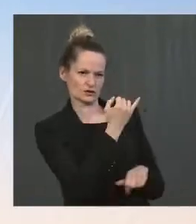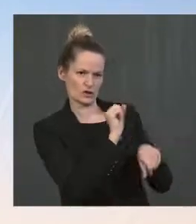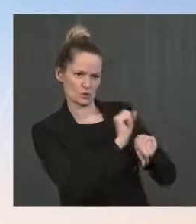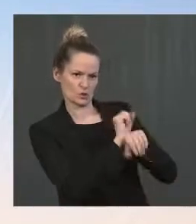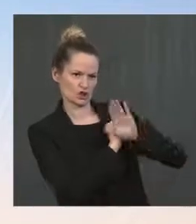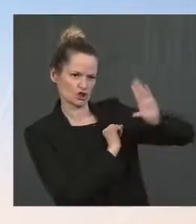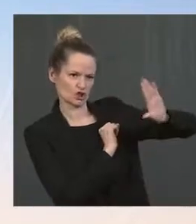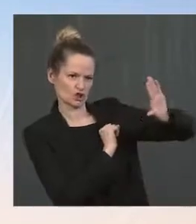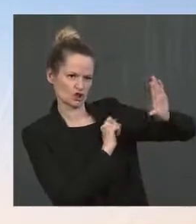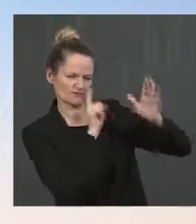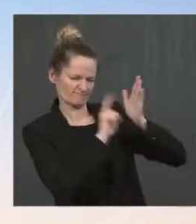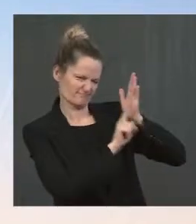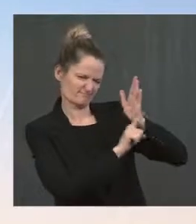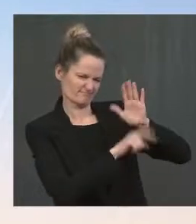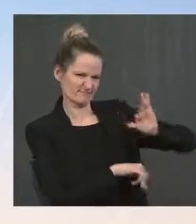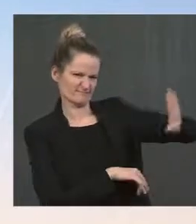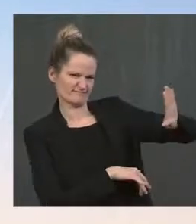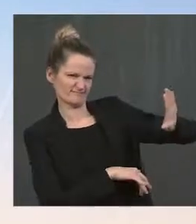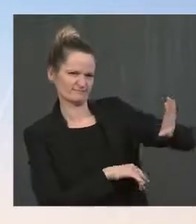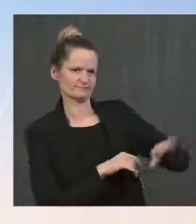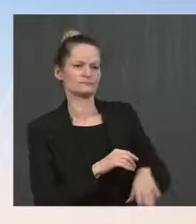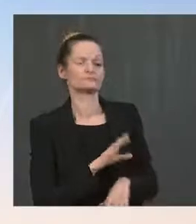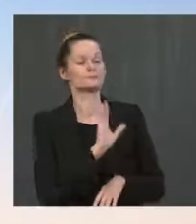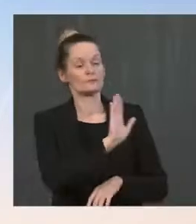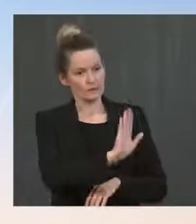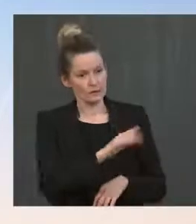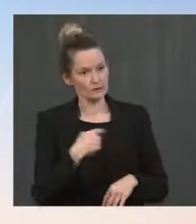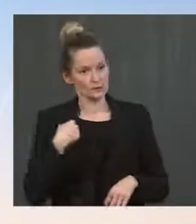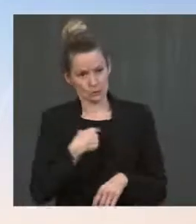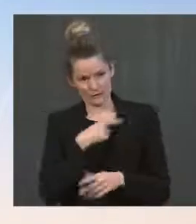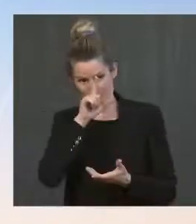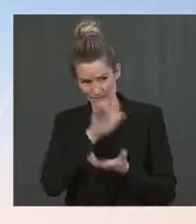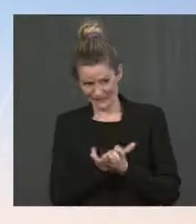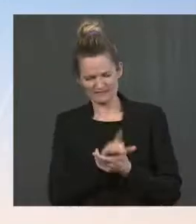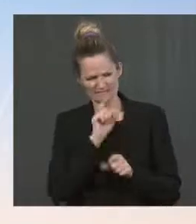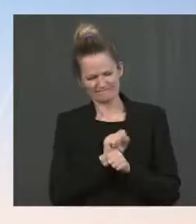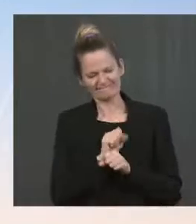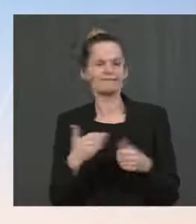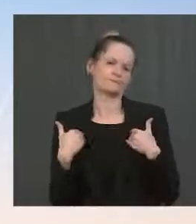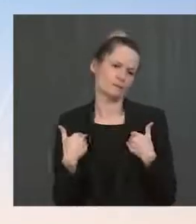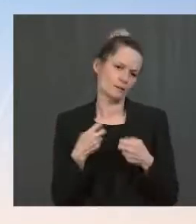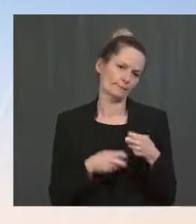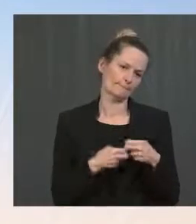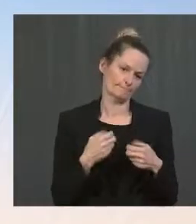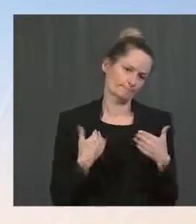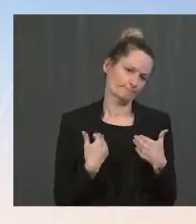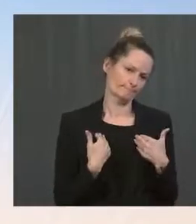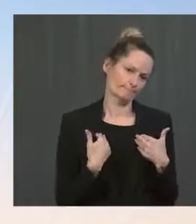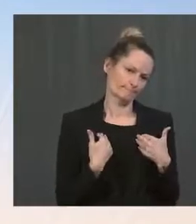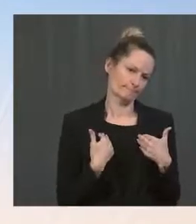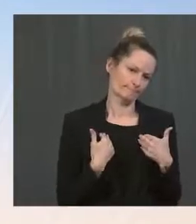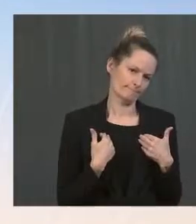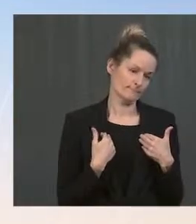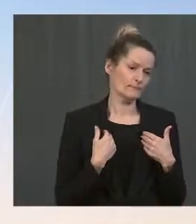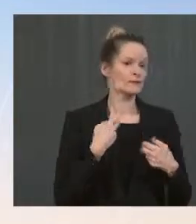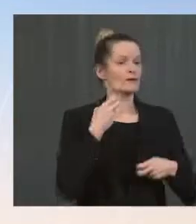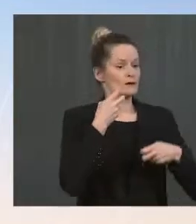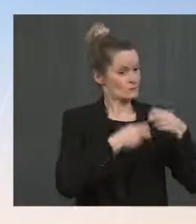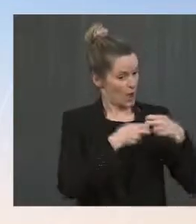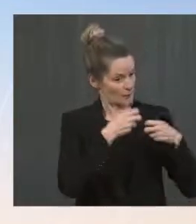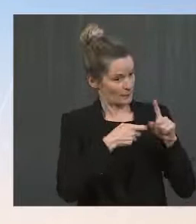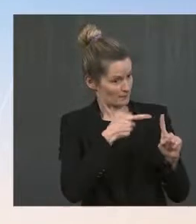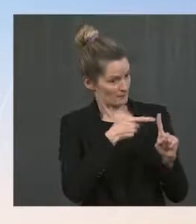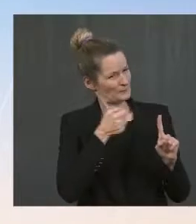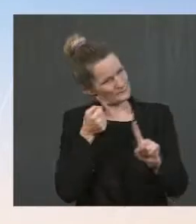that we believe this is a problem. We believe that this is a problem that's affecting consumers and farmers alike,